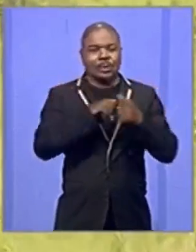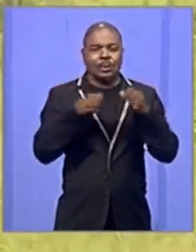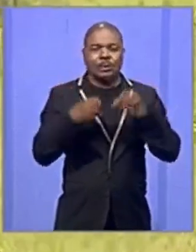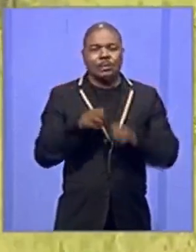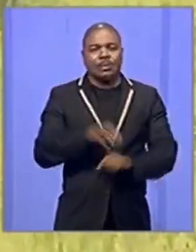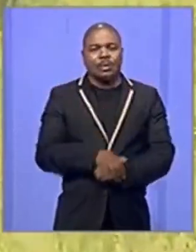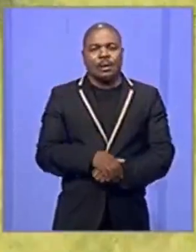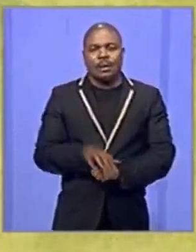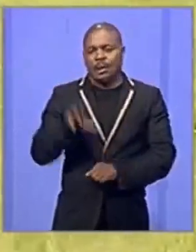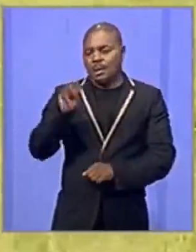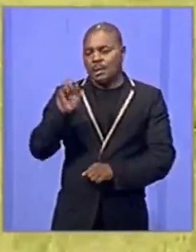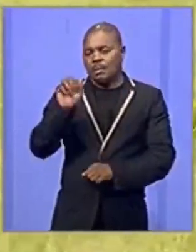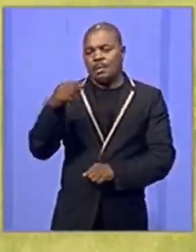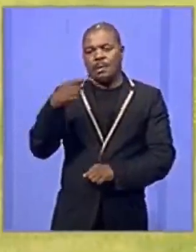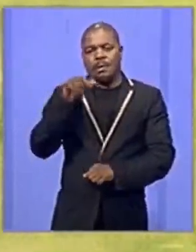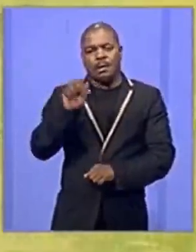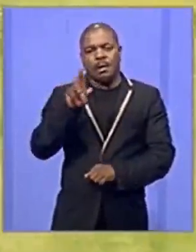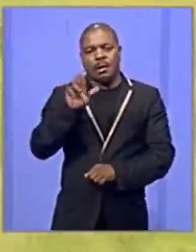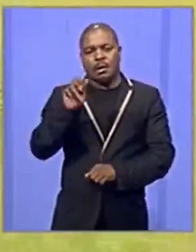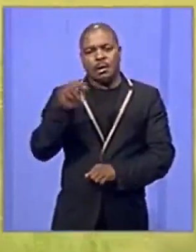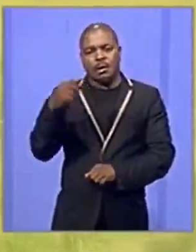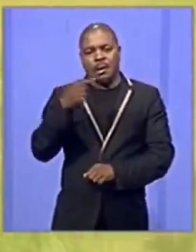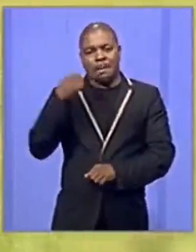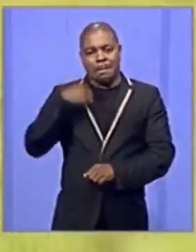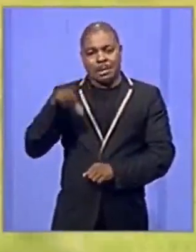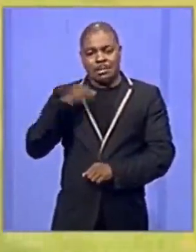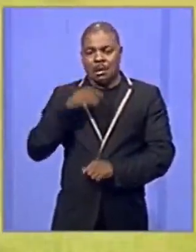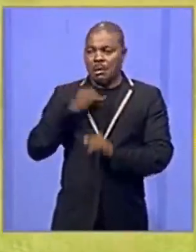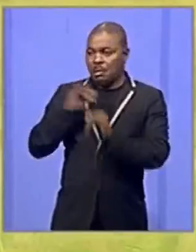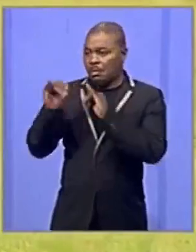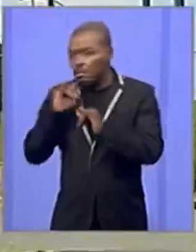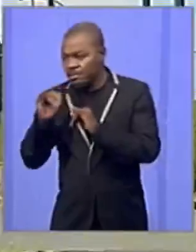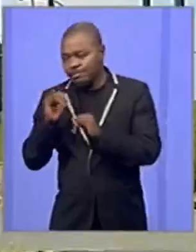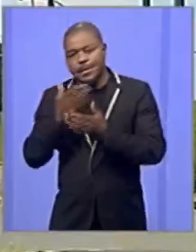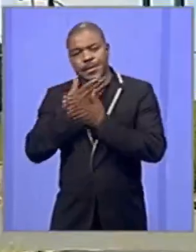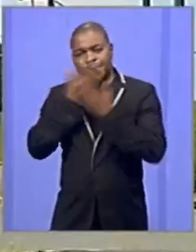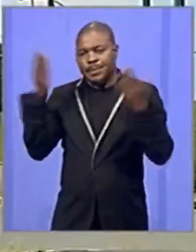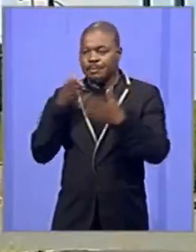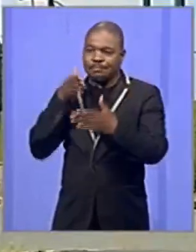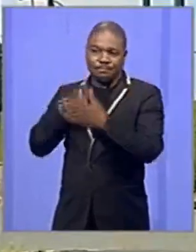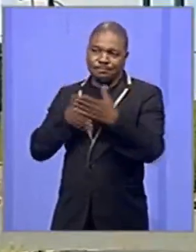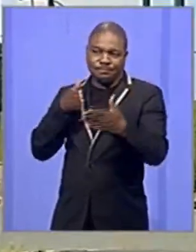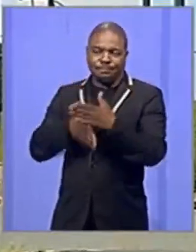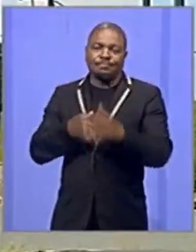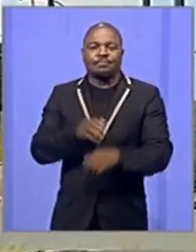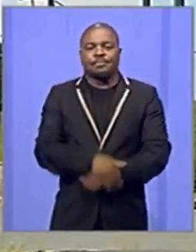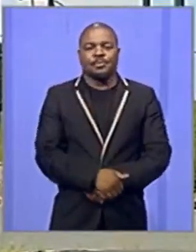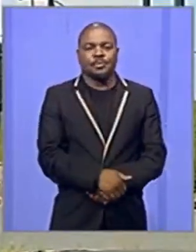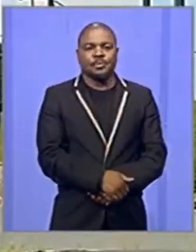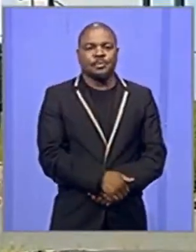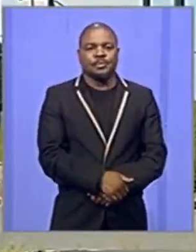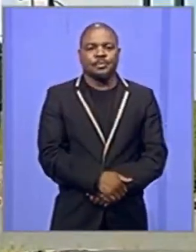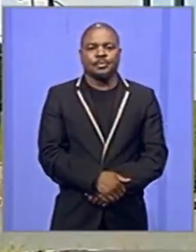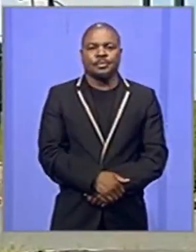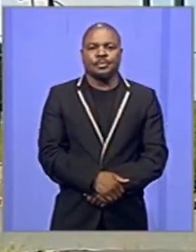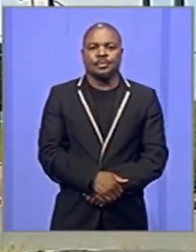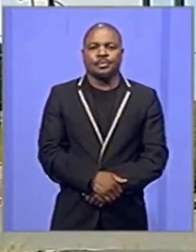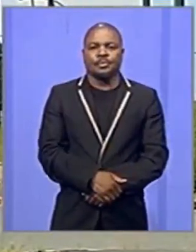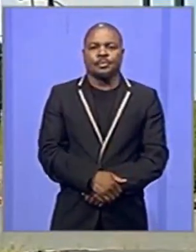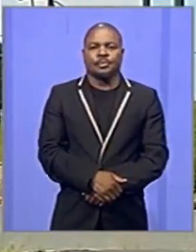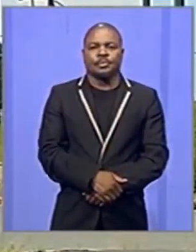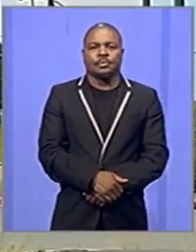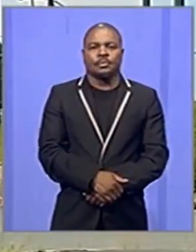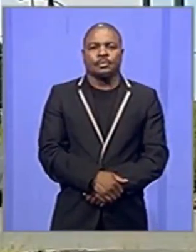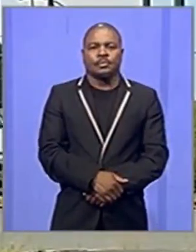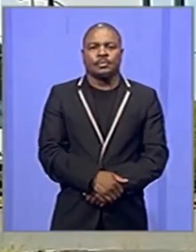Masepala wa magareng ha wa fumaneha ho hlahisa maikutlo le ha o tshepisitse. Thabiso Khadebe, Ditaba tsa SABC,